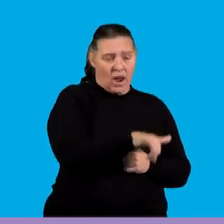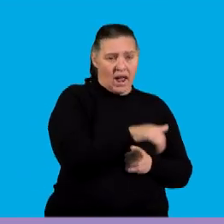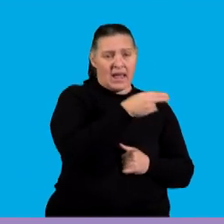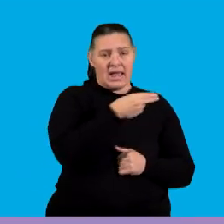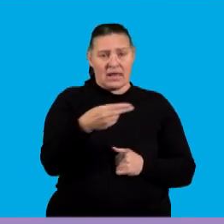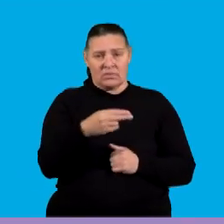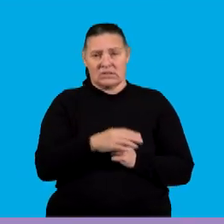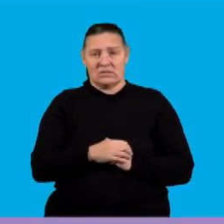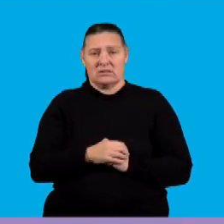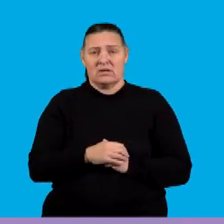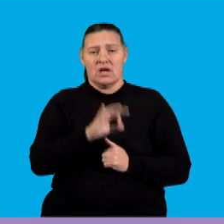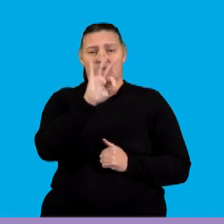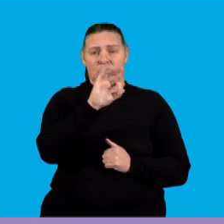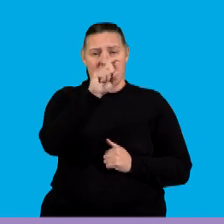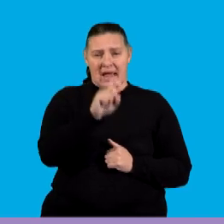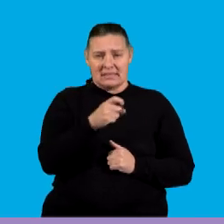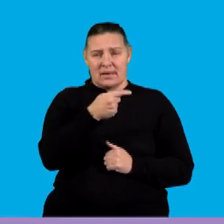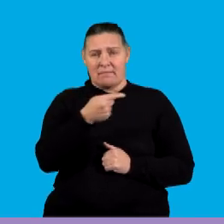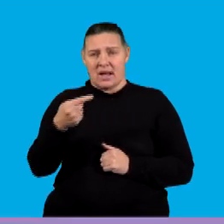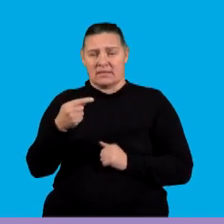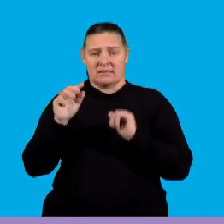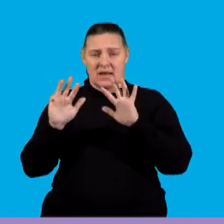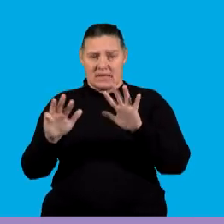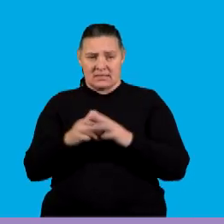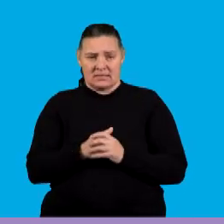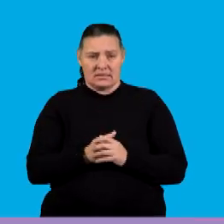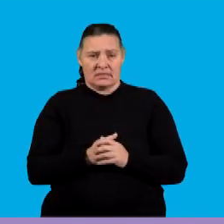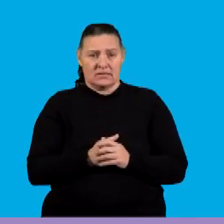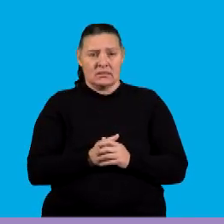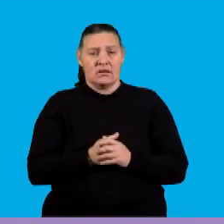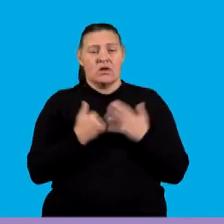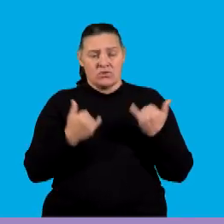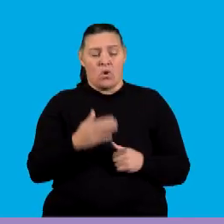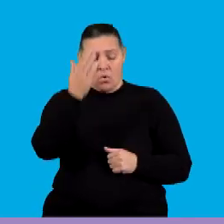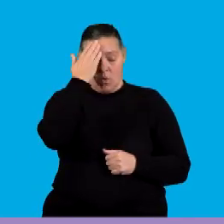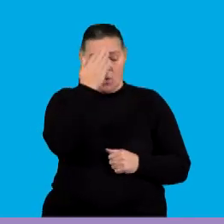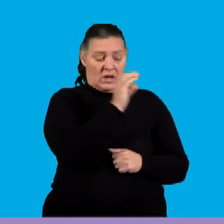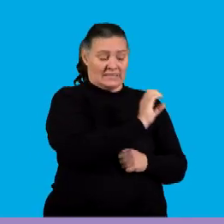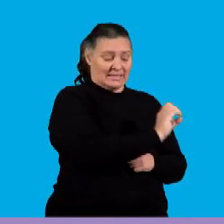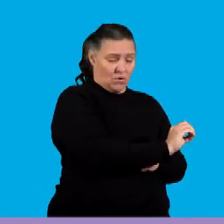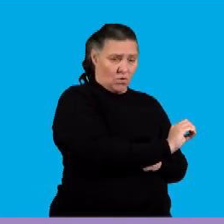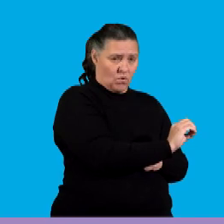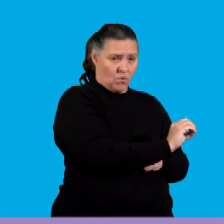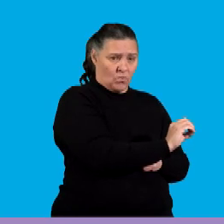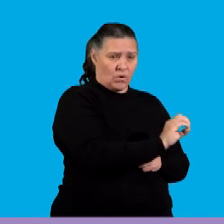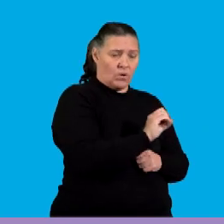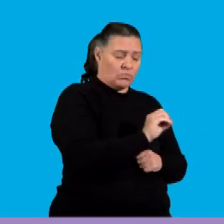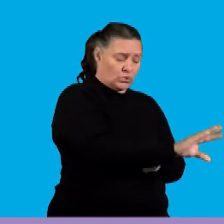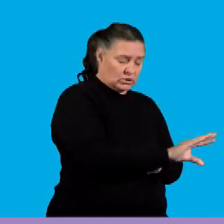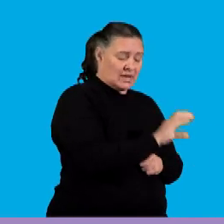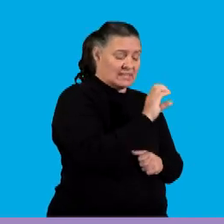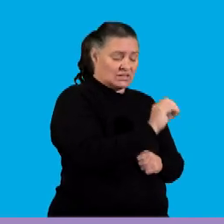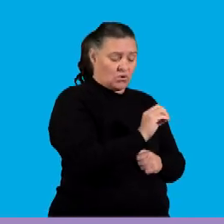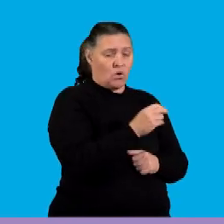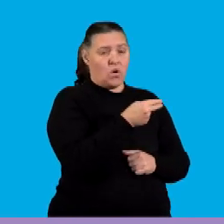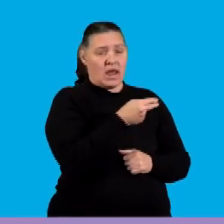is y is equals to 3x minus 9. Now we know that y is equals to 0. So in the